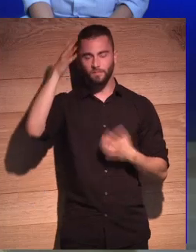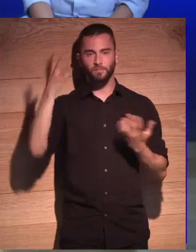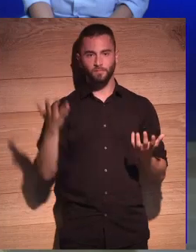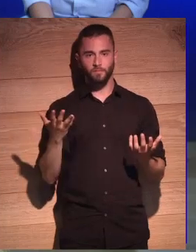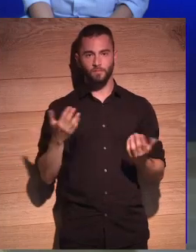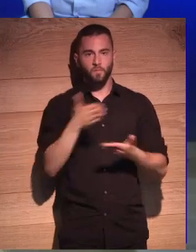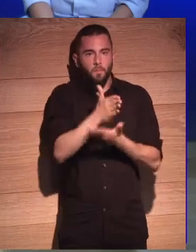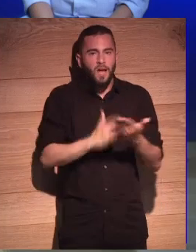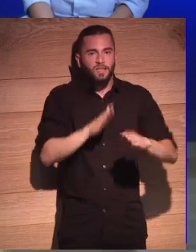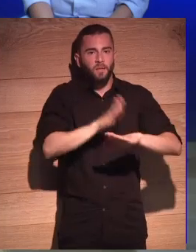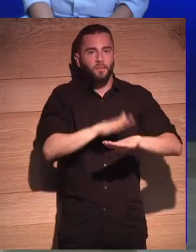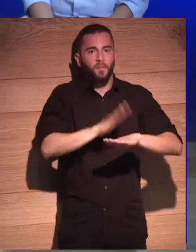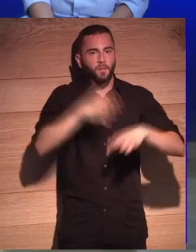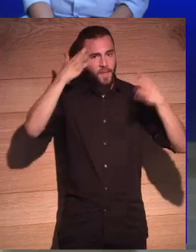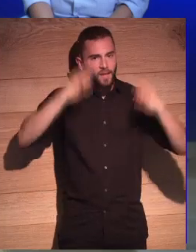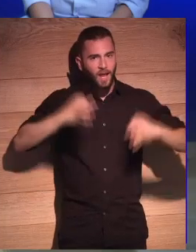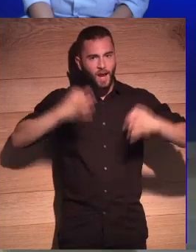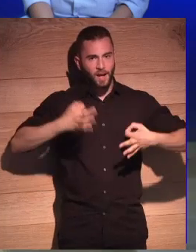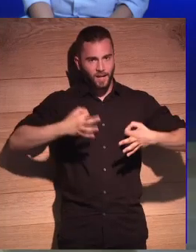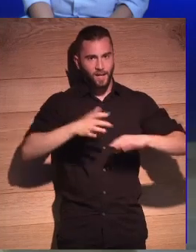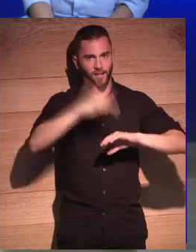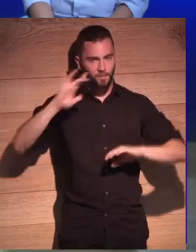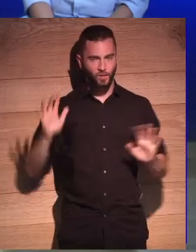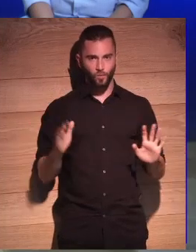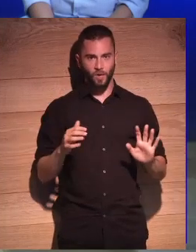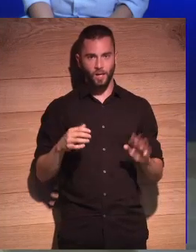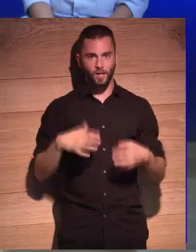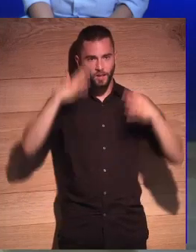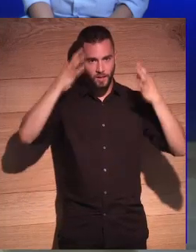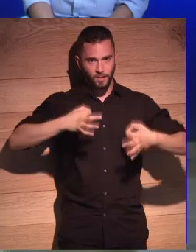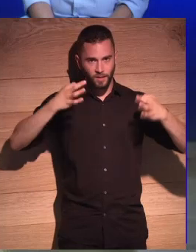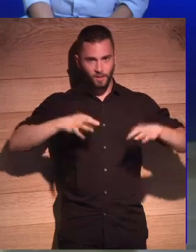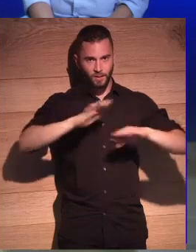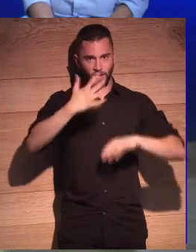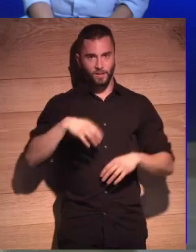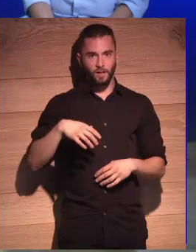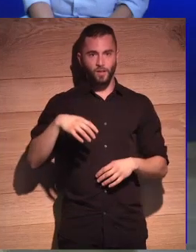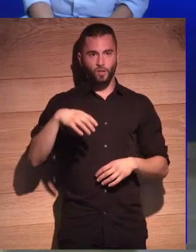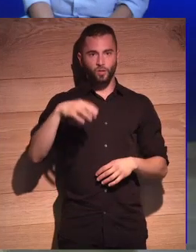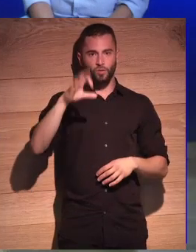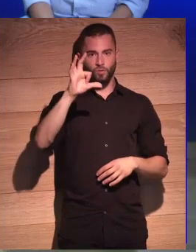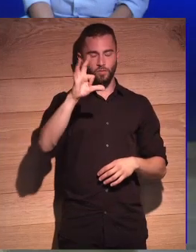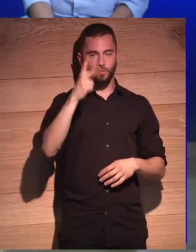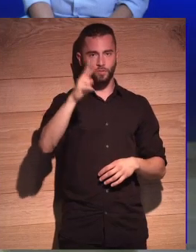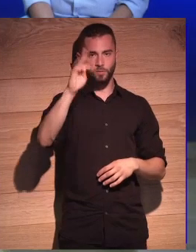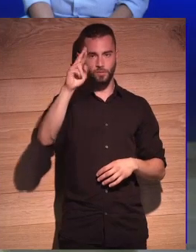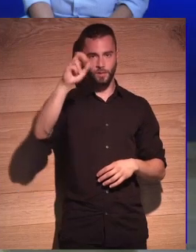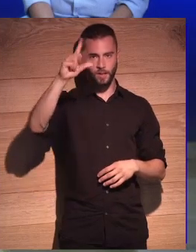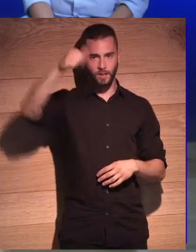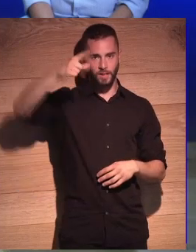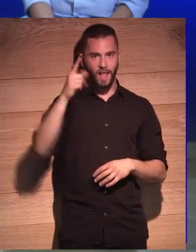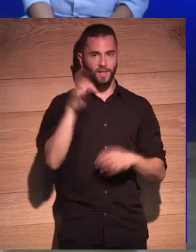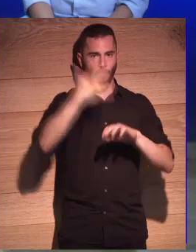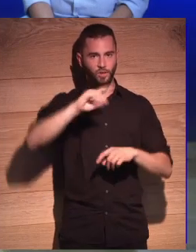is just a minimal share of what virtual reality true is. Mr.